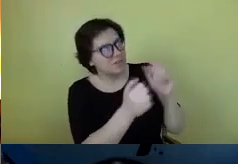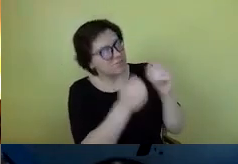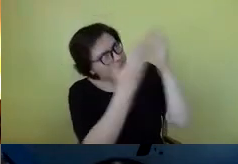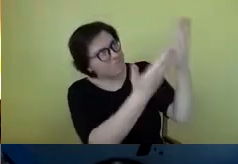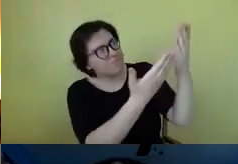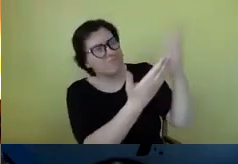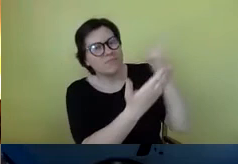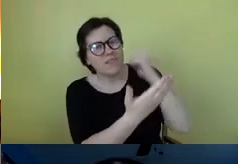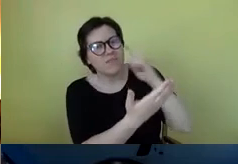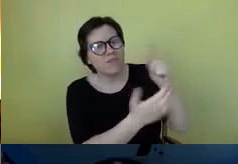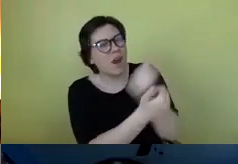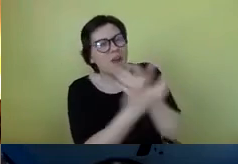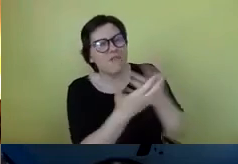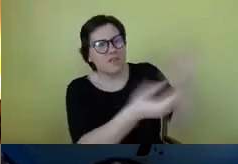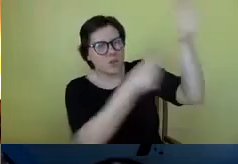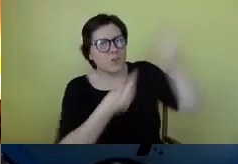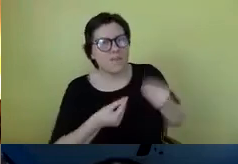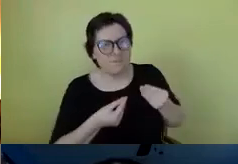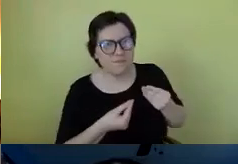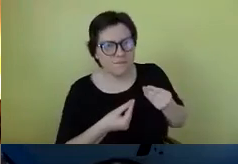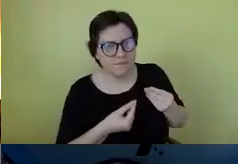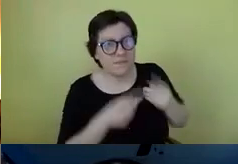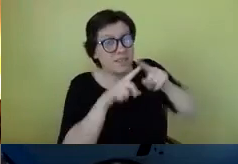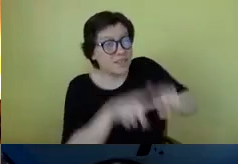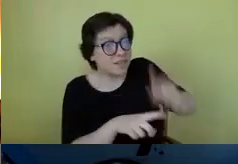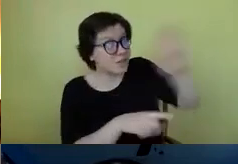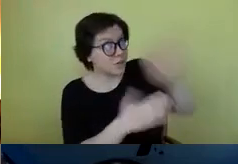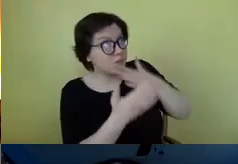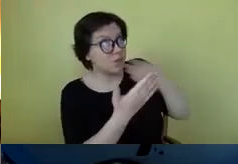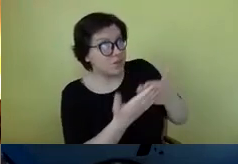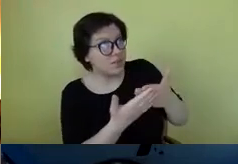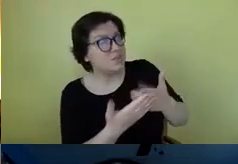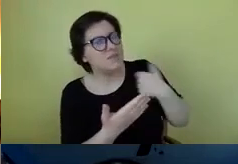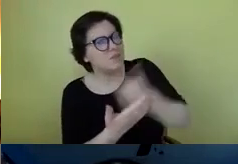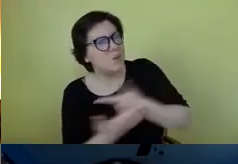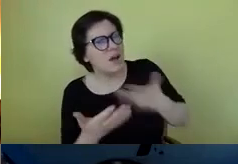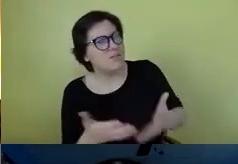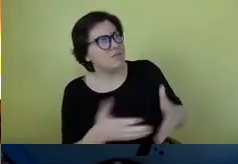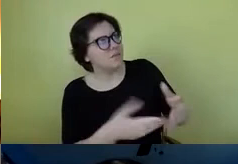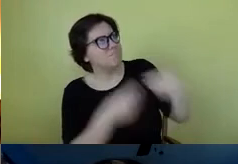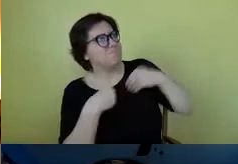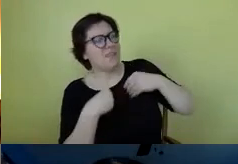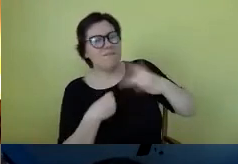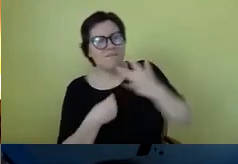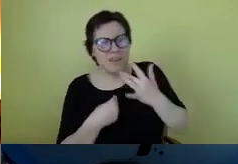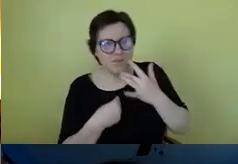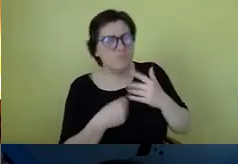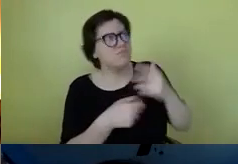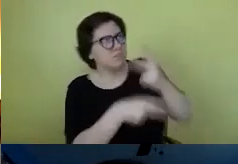the favors that you have given to us. In your goodness, you have favored us and kept us safe in our